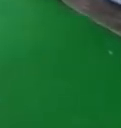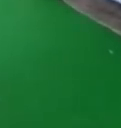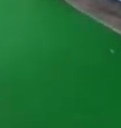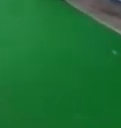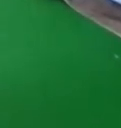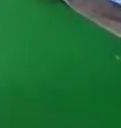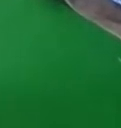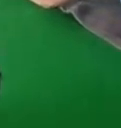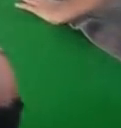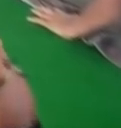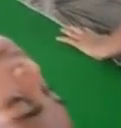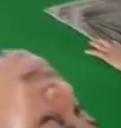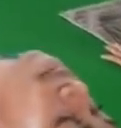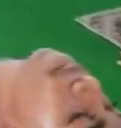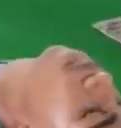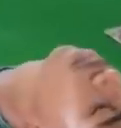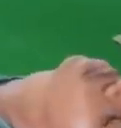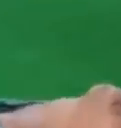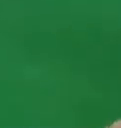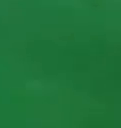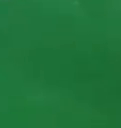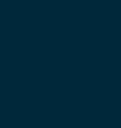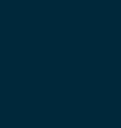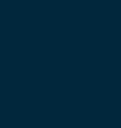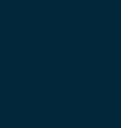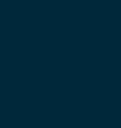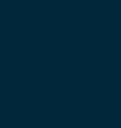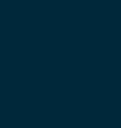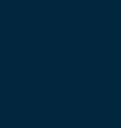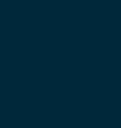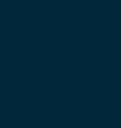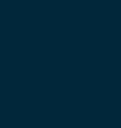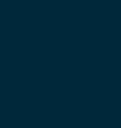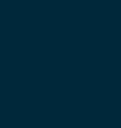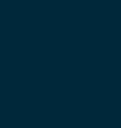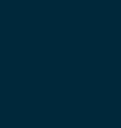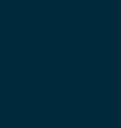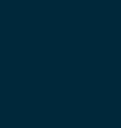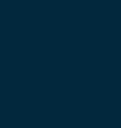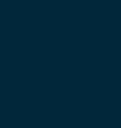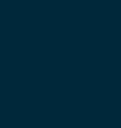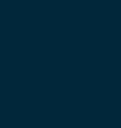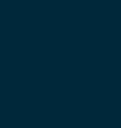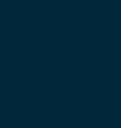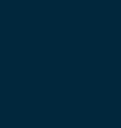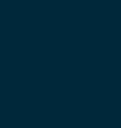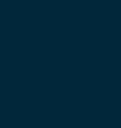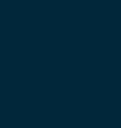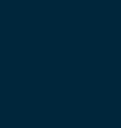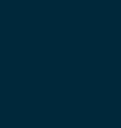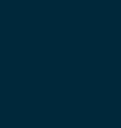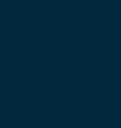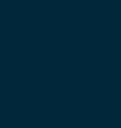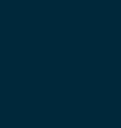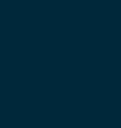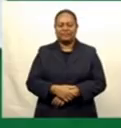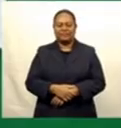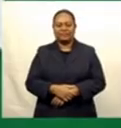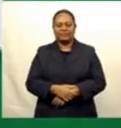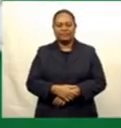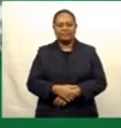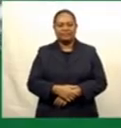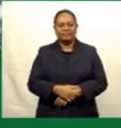push them, to ensure that they go to the level that they wish to